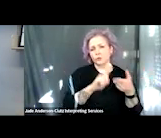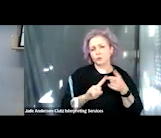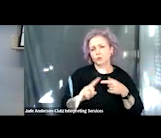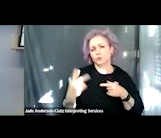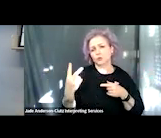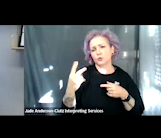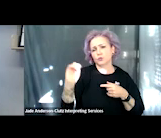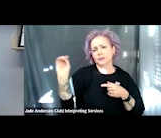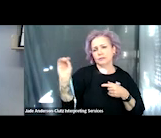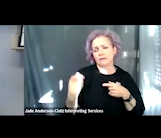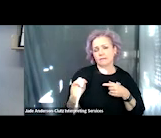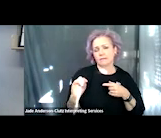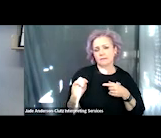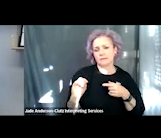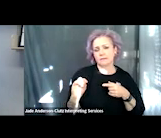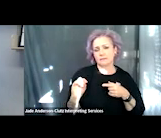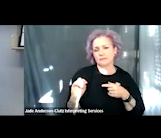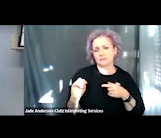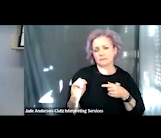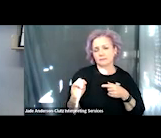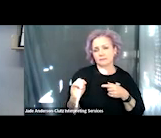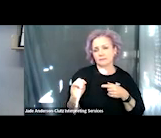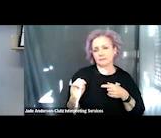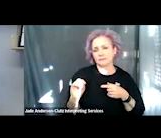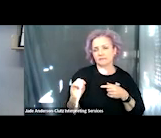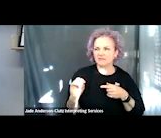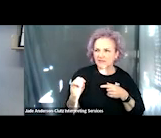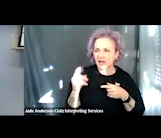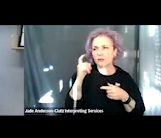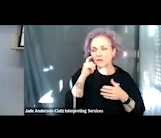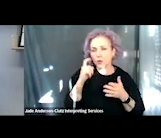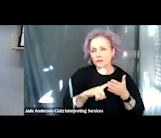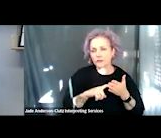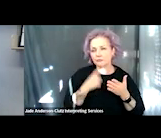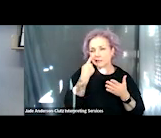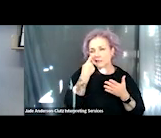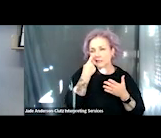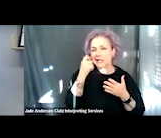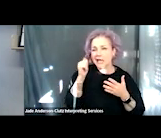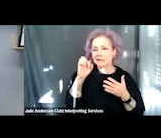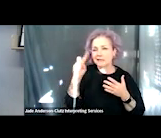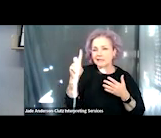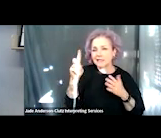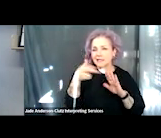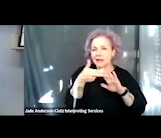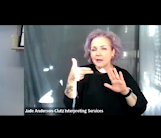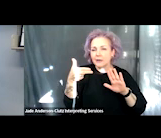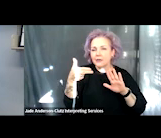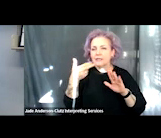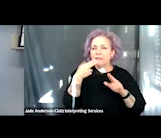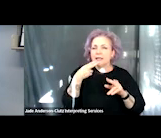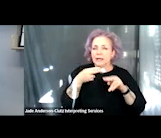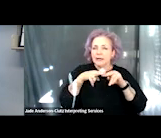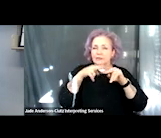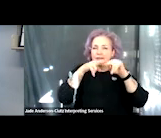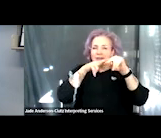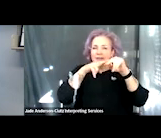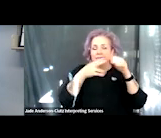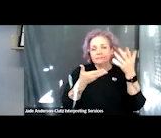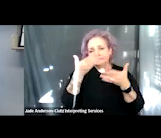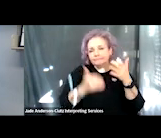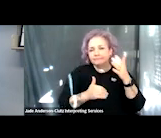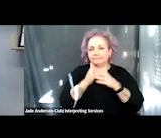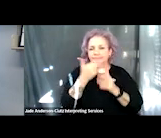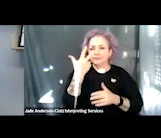to 2% potentially. And what's really also brings them in common is that they're pretty difficult. We